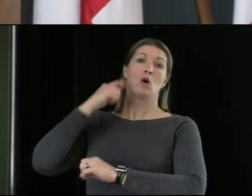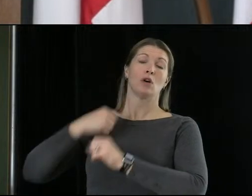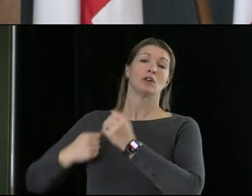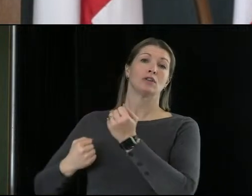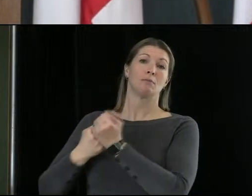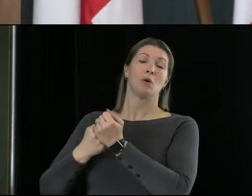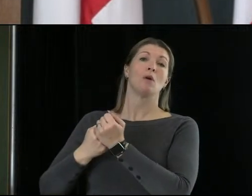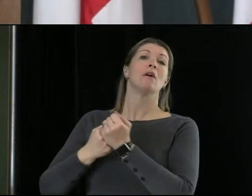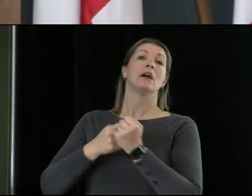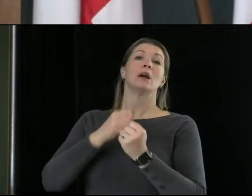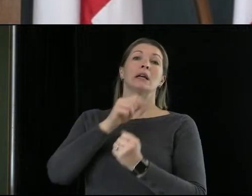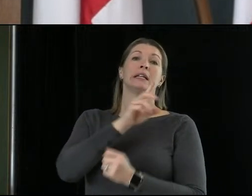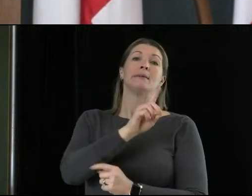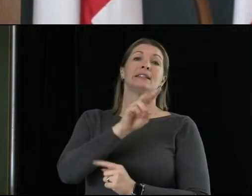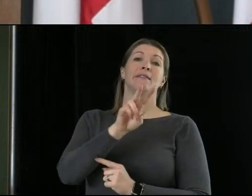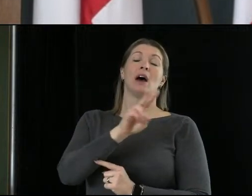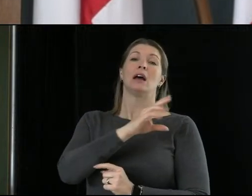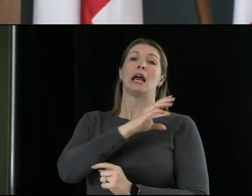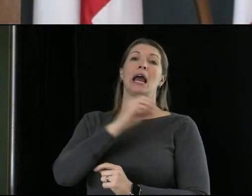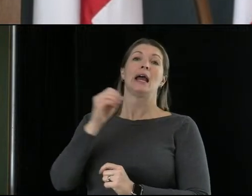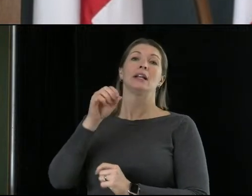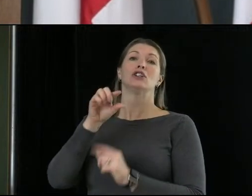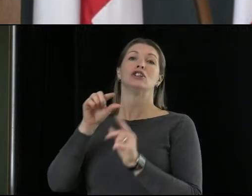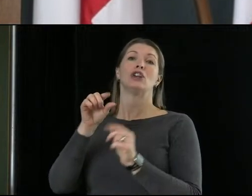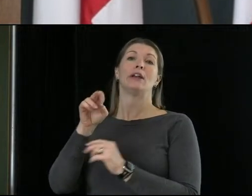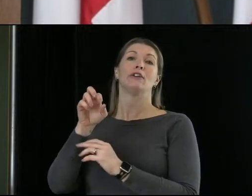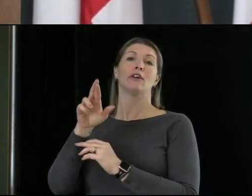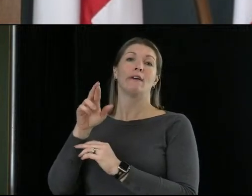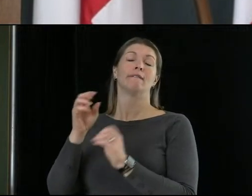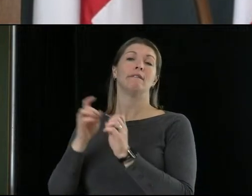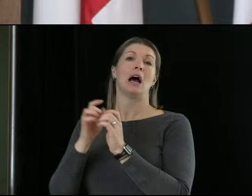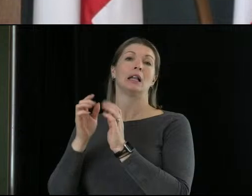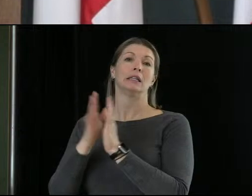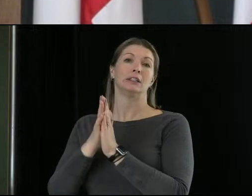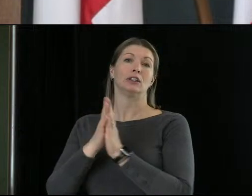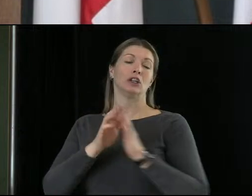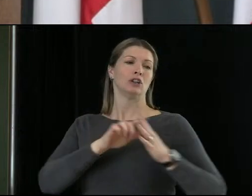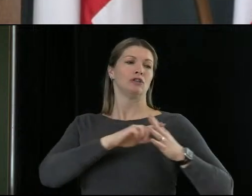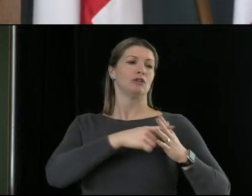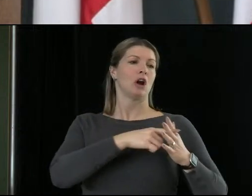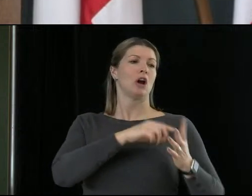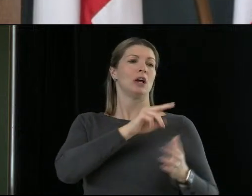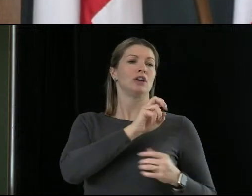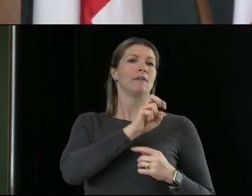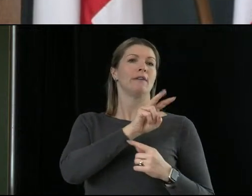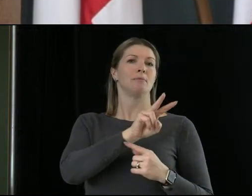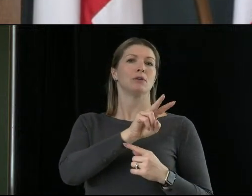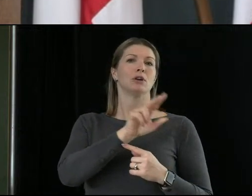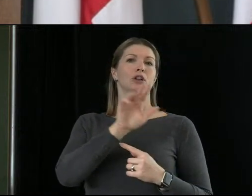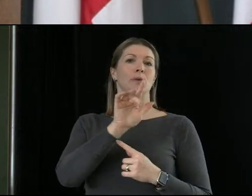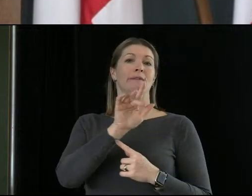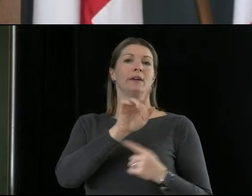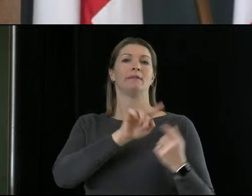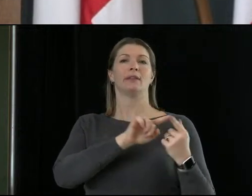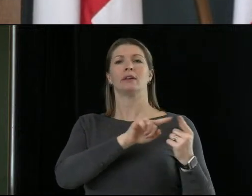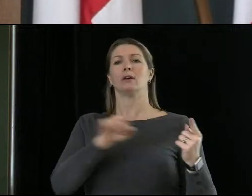violence, coinciding with the Purple Ribbon campaign, from November the 25th through to December the 10th.